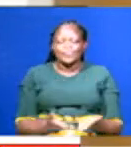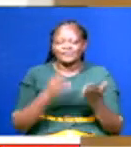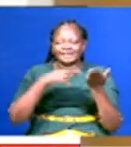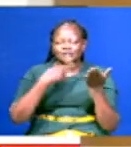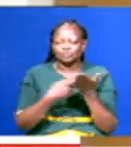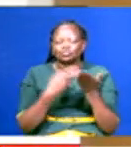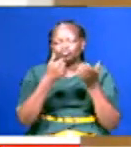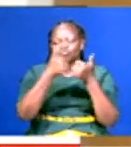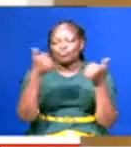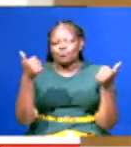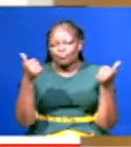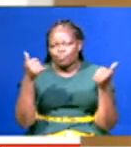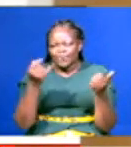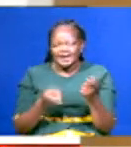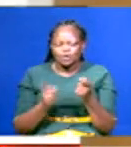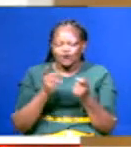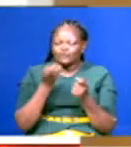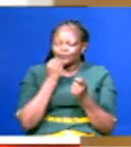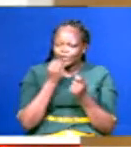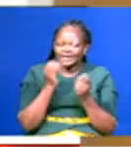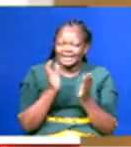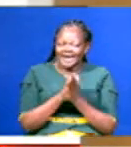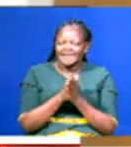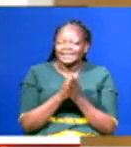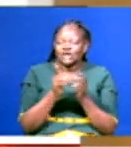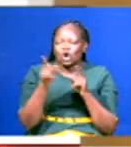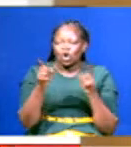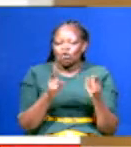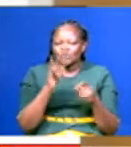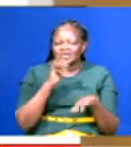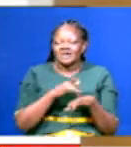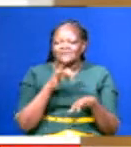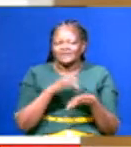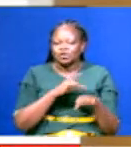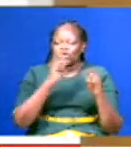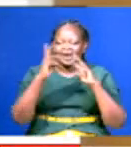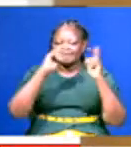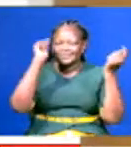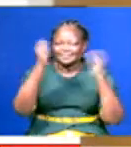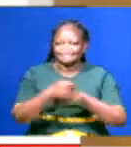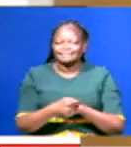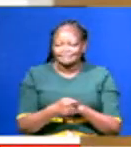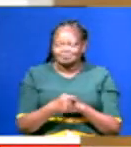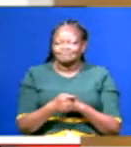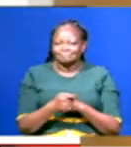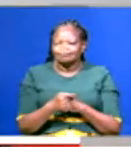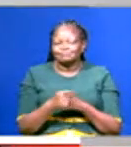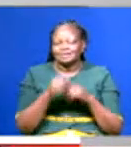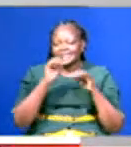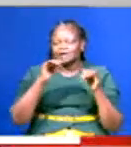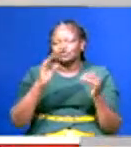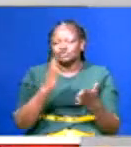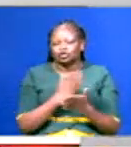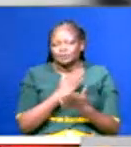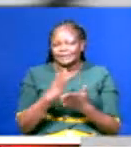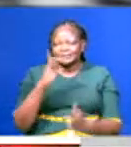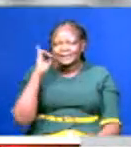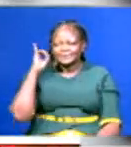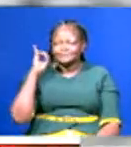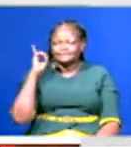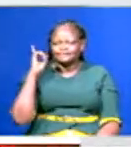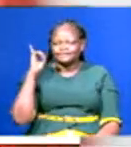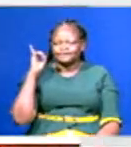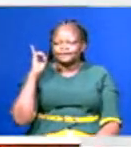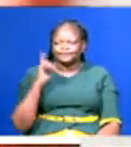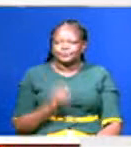efficiency, increase food security, and mitigate the effects of climate change in the agriculture sector.